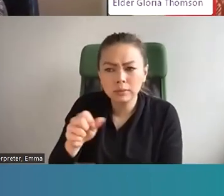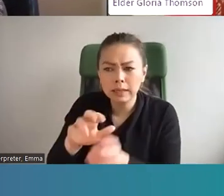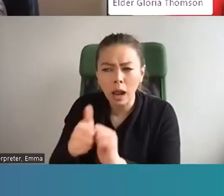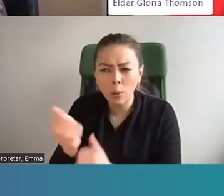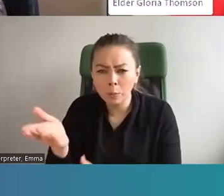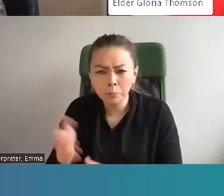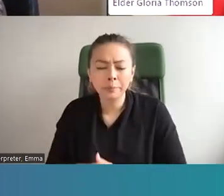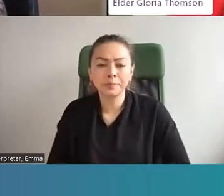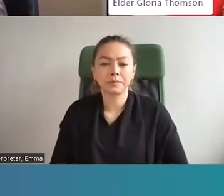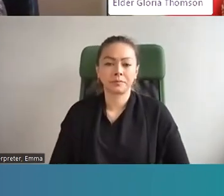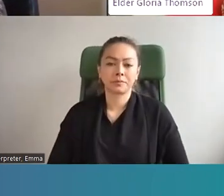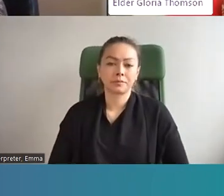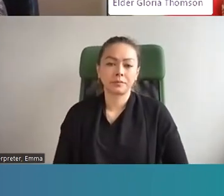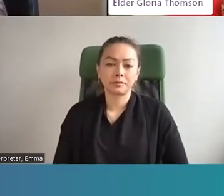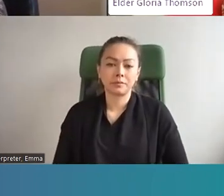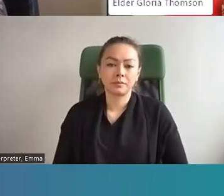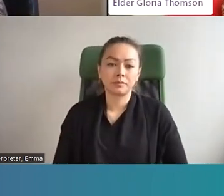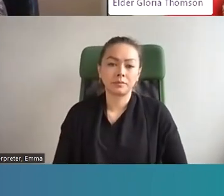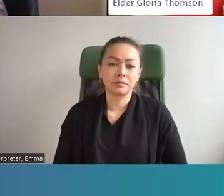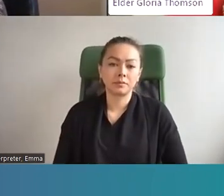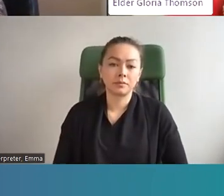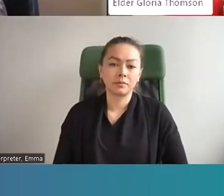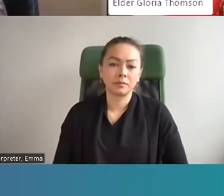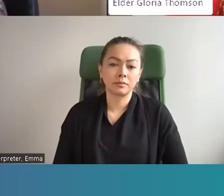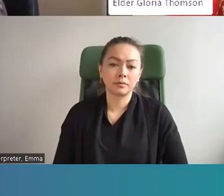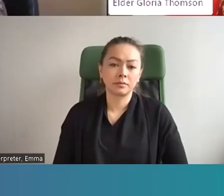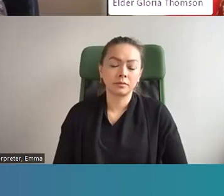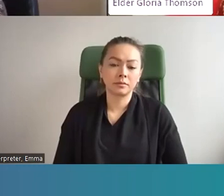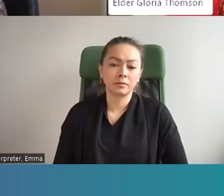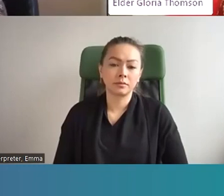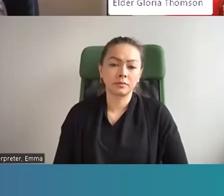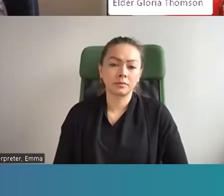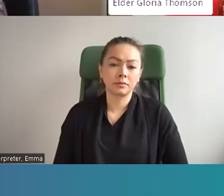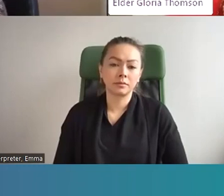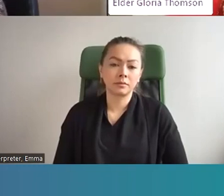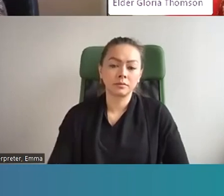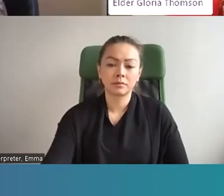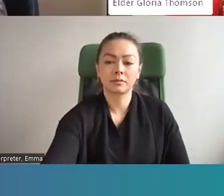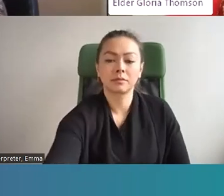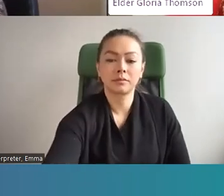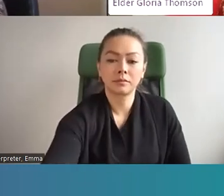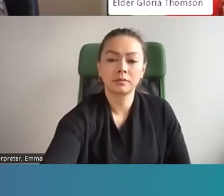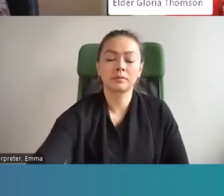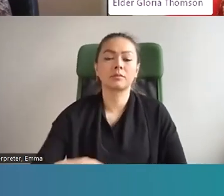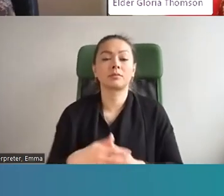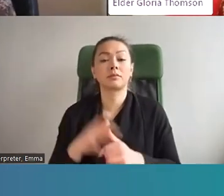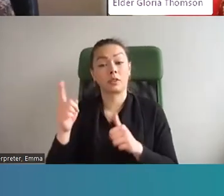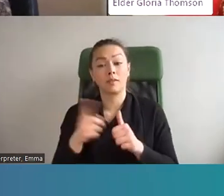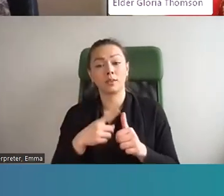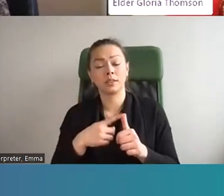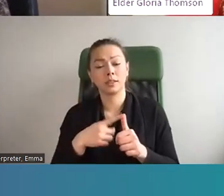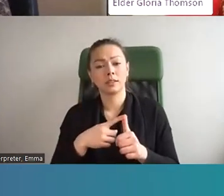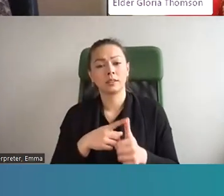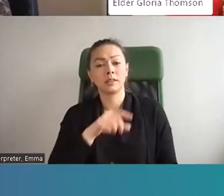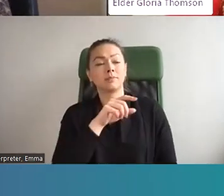Firstly, I would like to nakumik to Norma. Thank